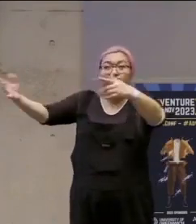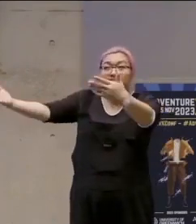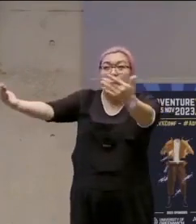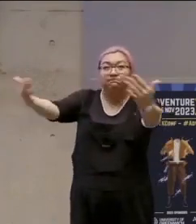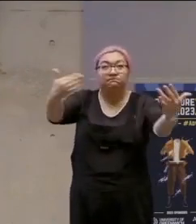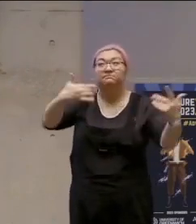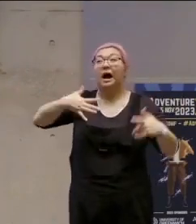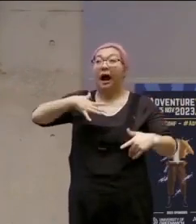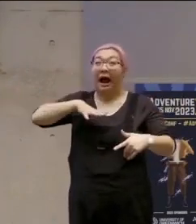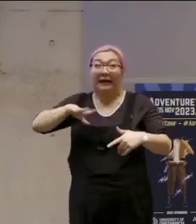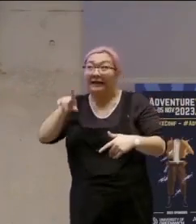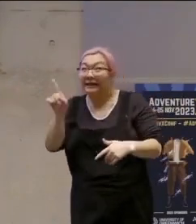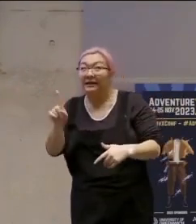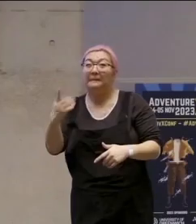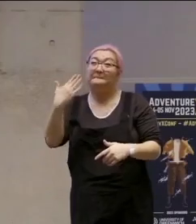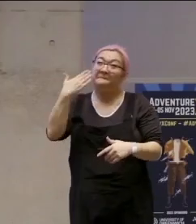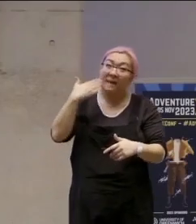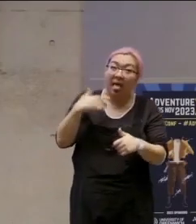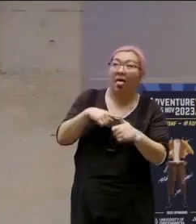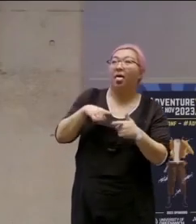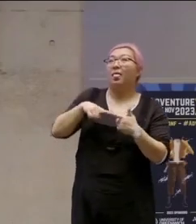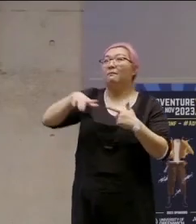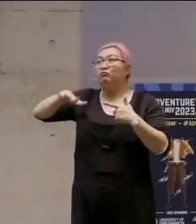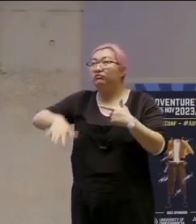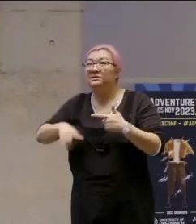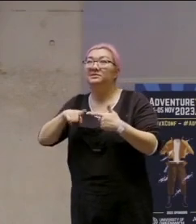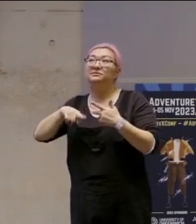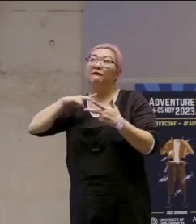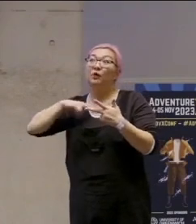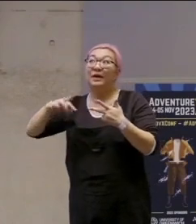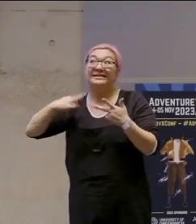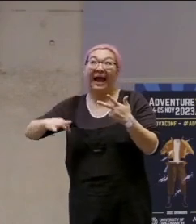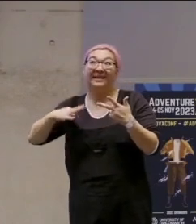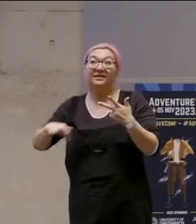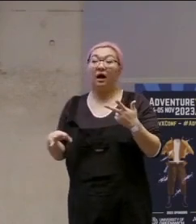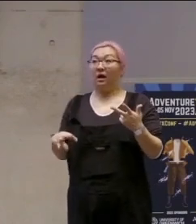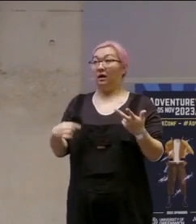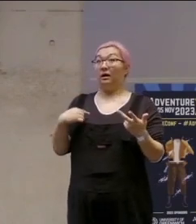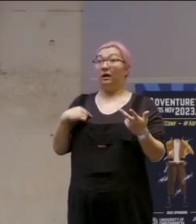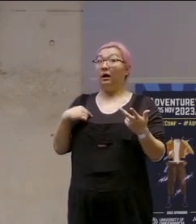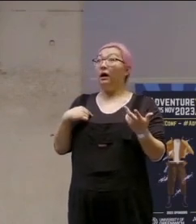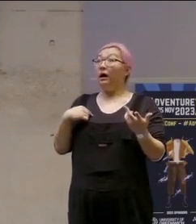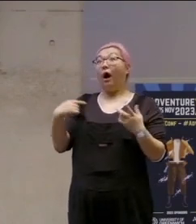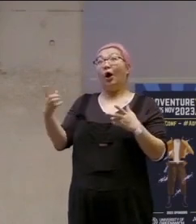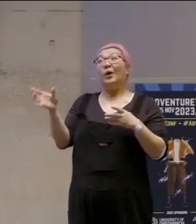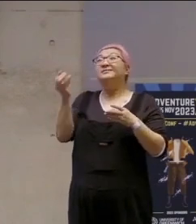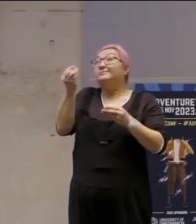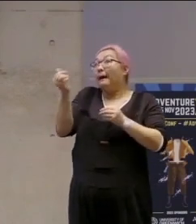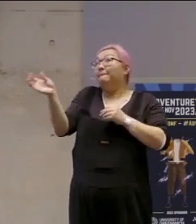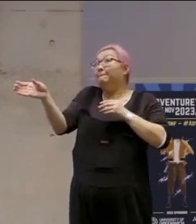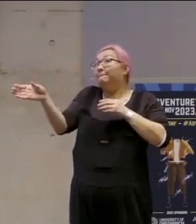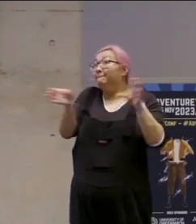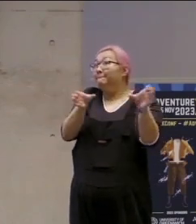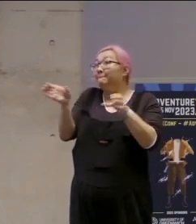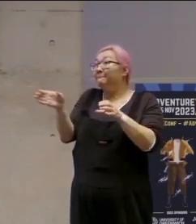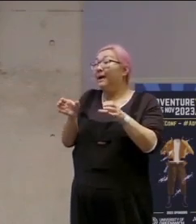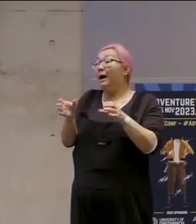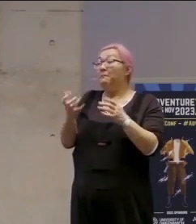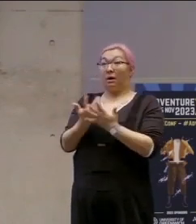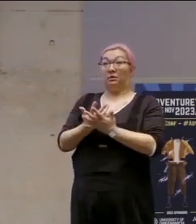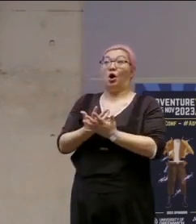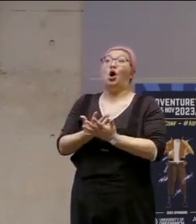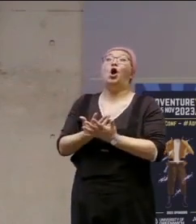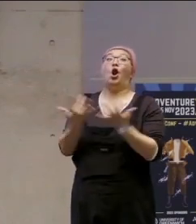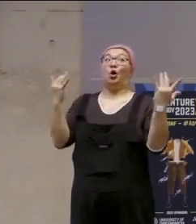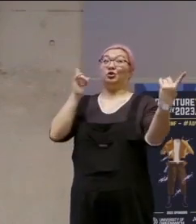need Black British voice actors. And would you believe, I got some Black British voice actors, but I got a lot of Black